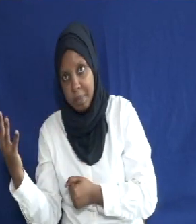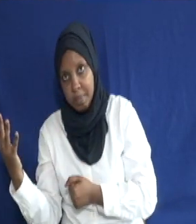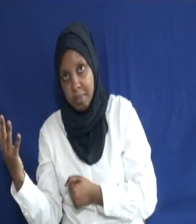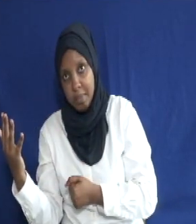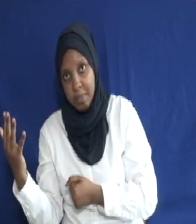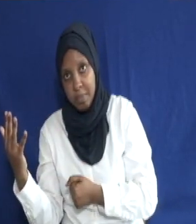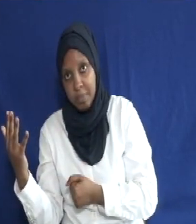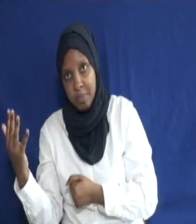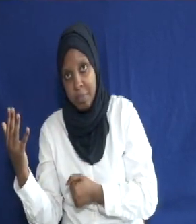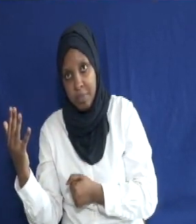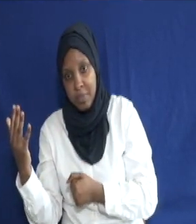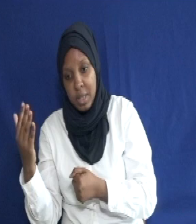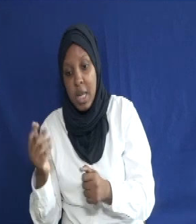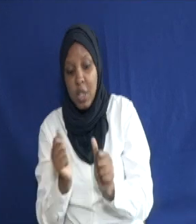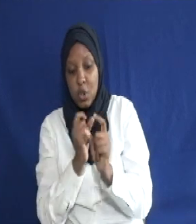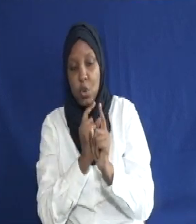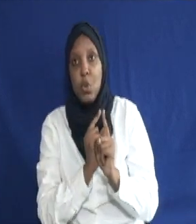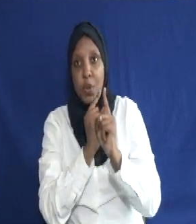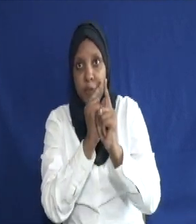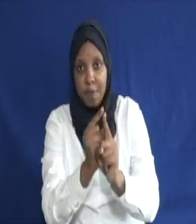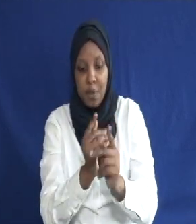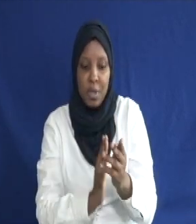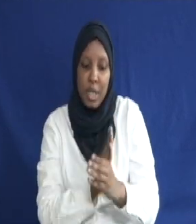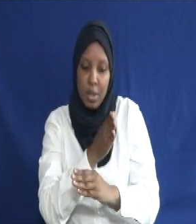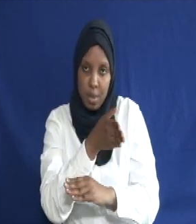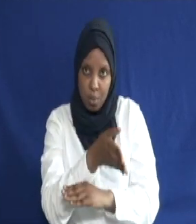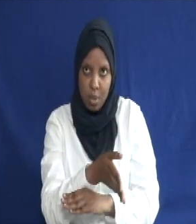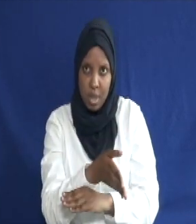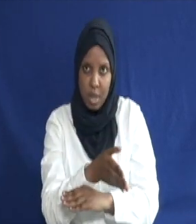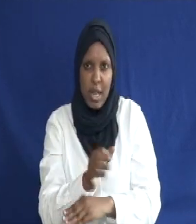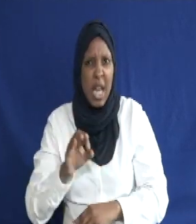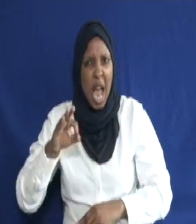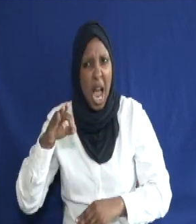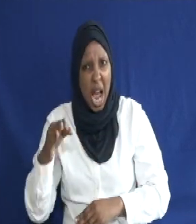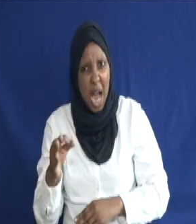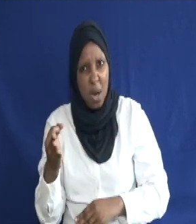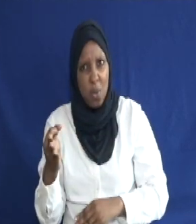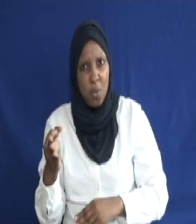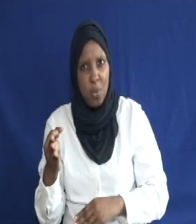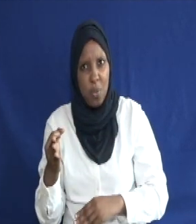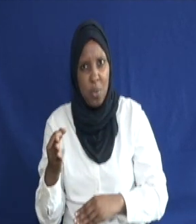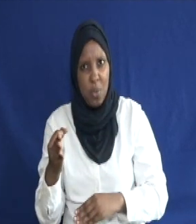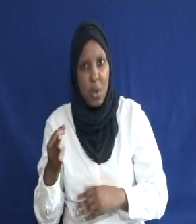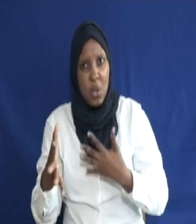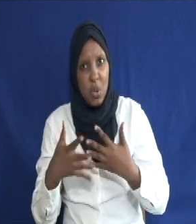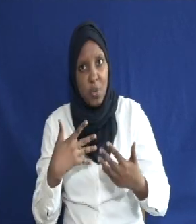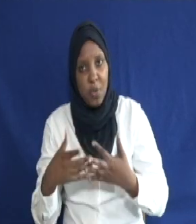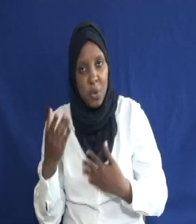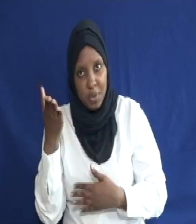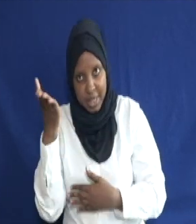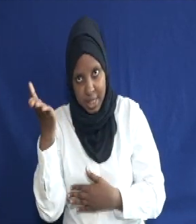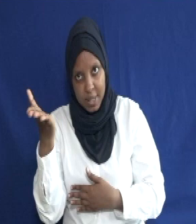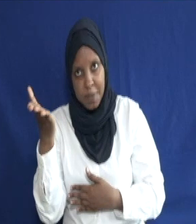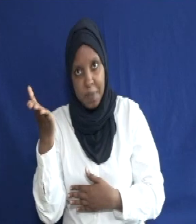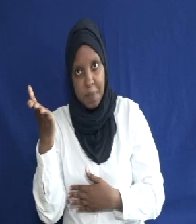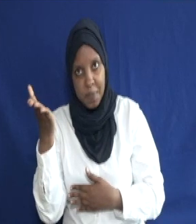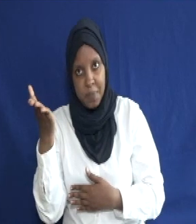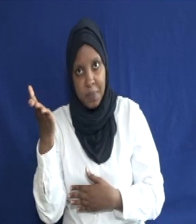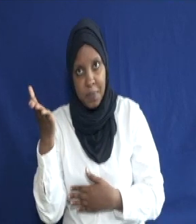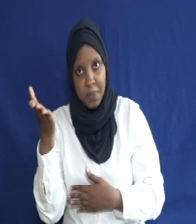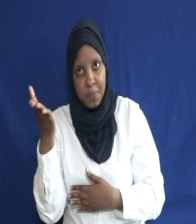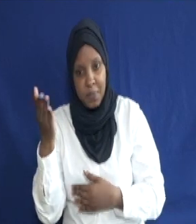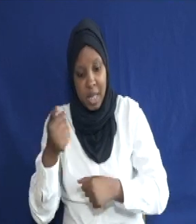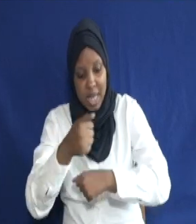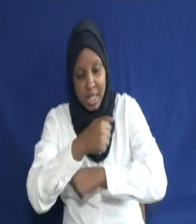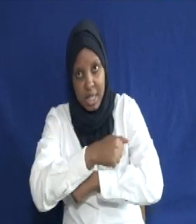It means that we have to follow the base. How we do that? Here we continue. 10 exponent x is